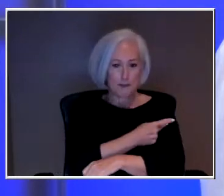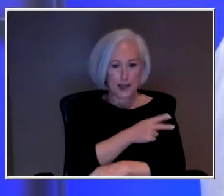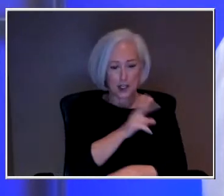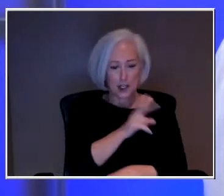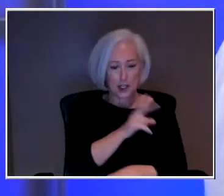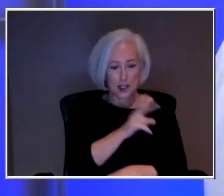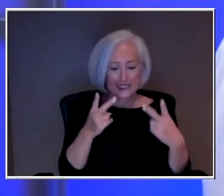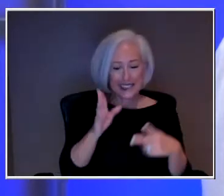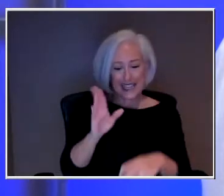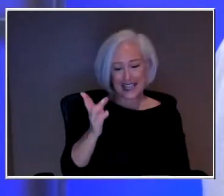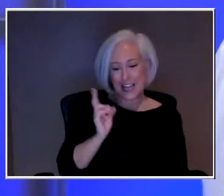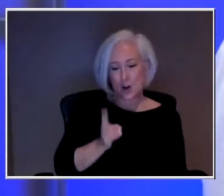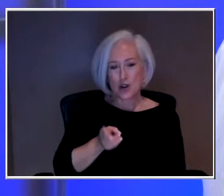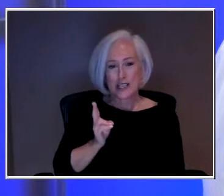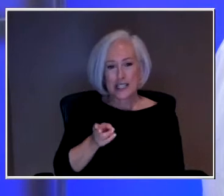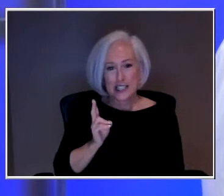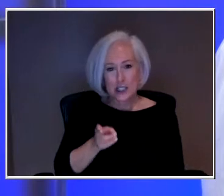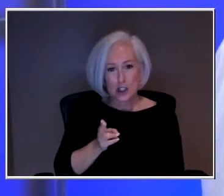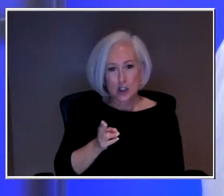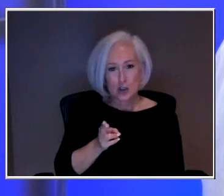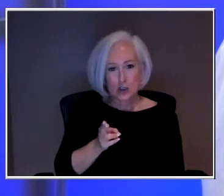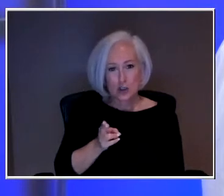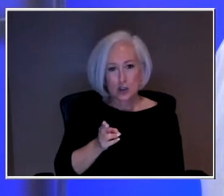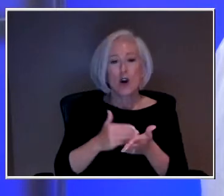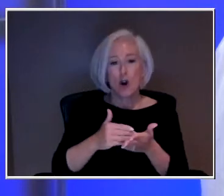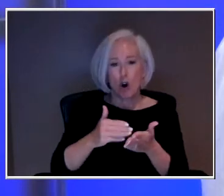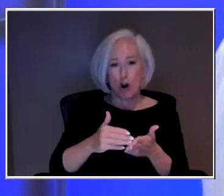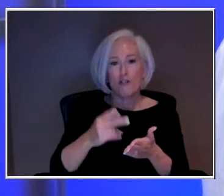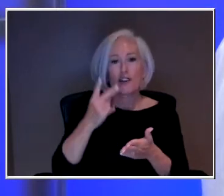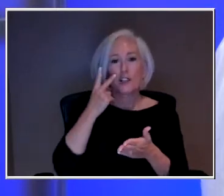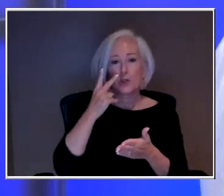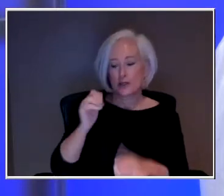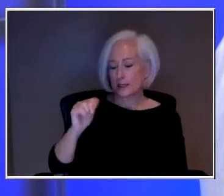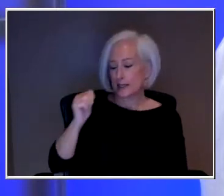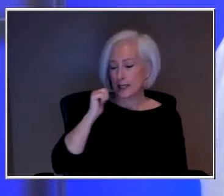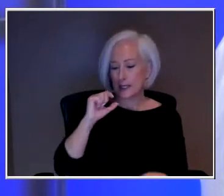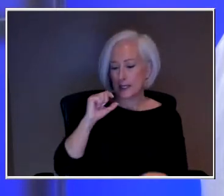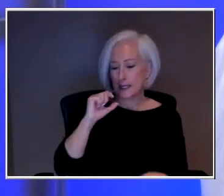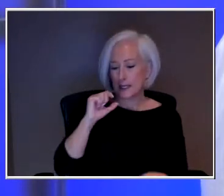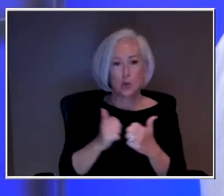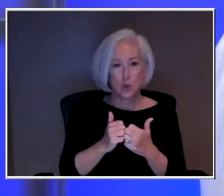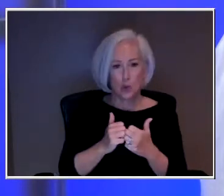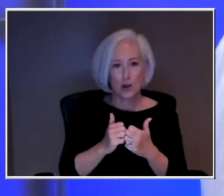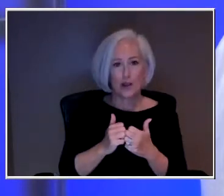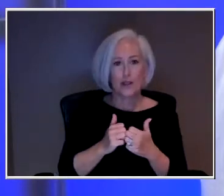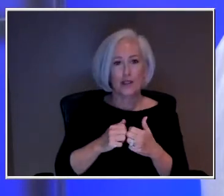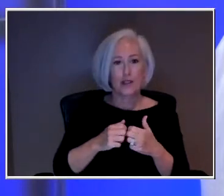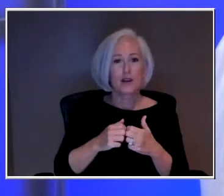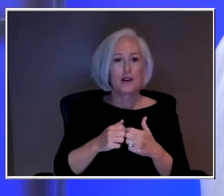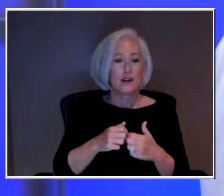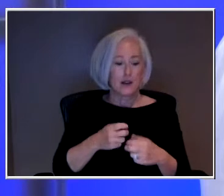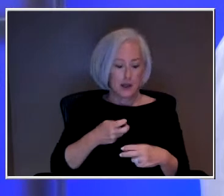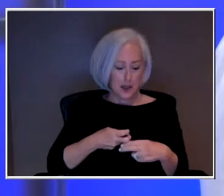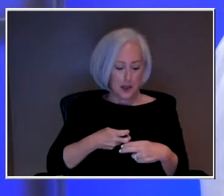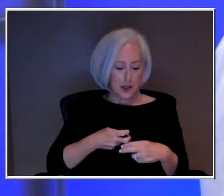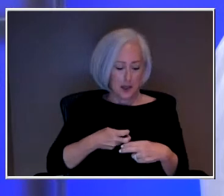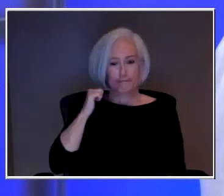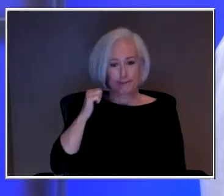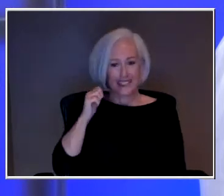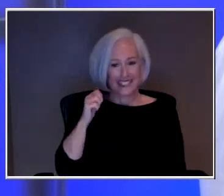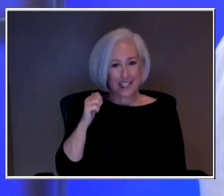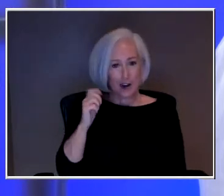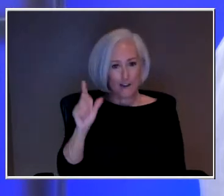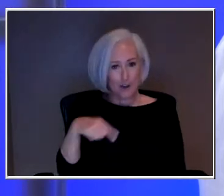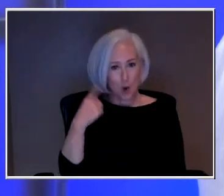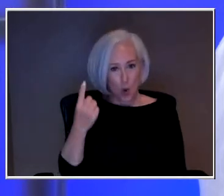imaging, a lot of times you associate back pain with back pathology. But if you think about the anatomy of everything, the